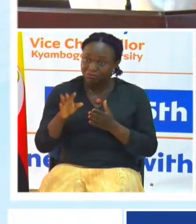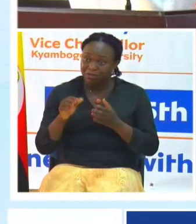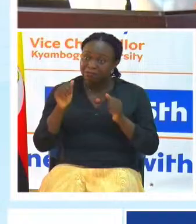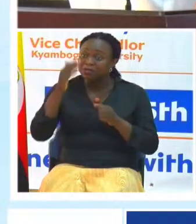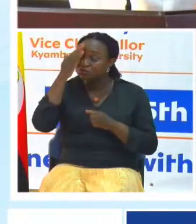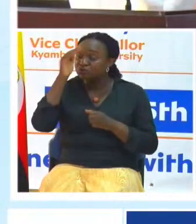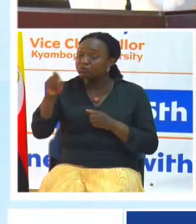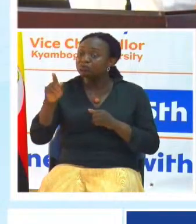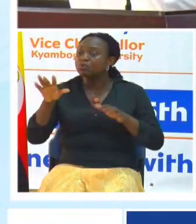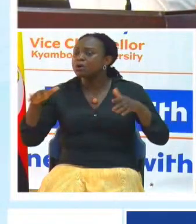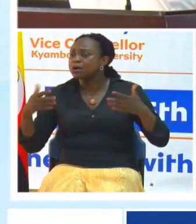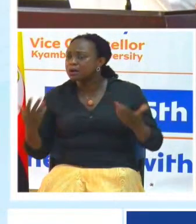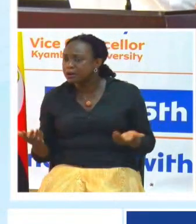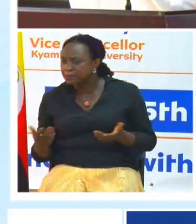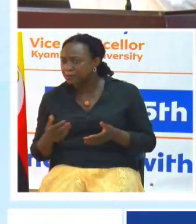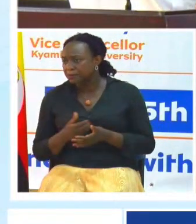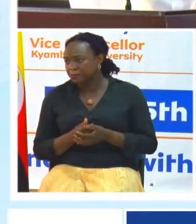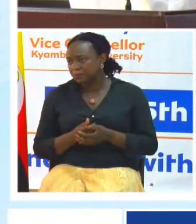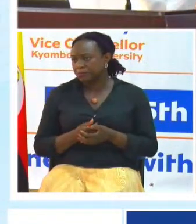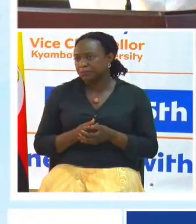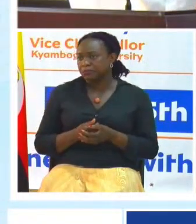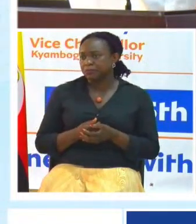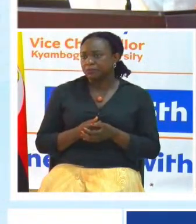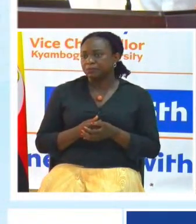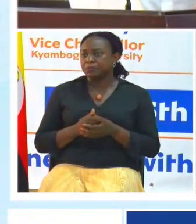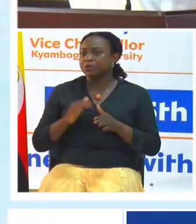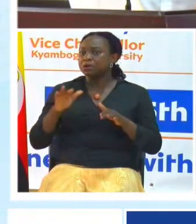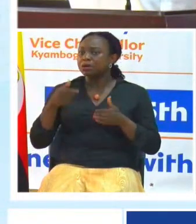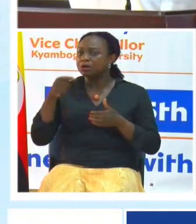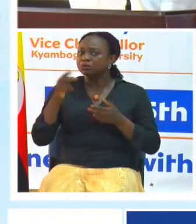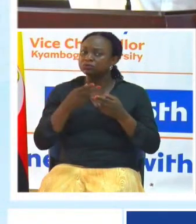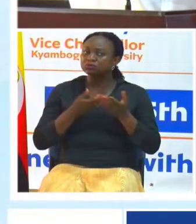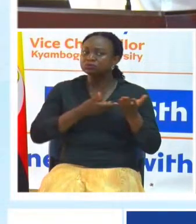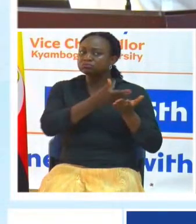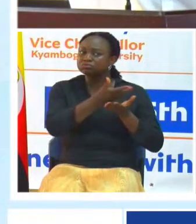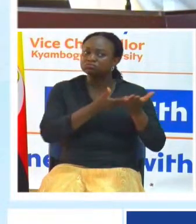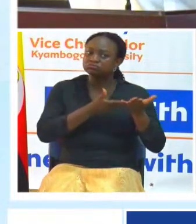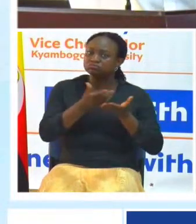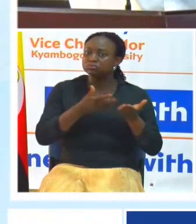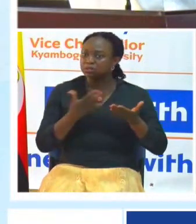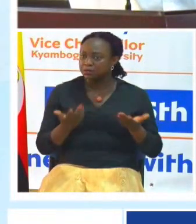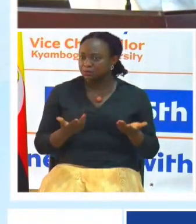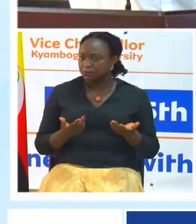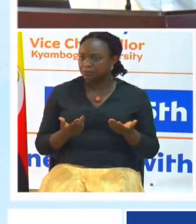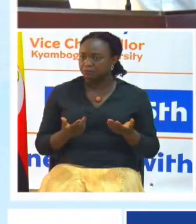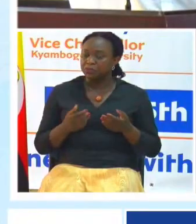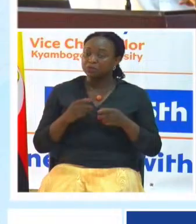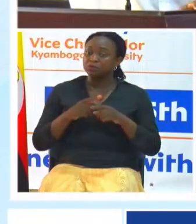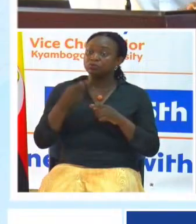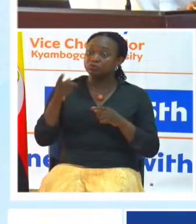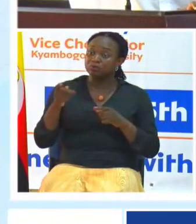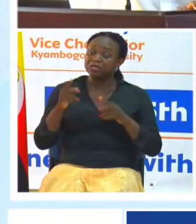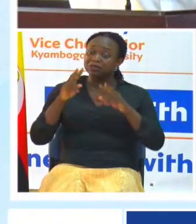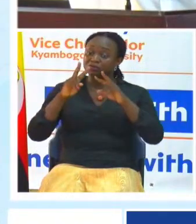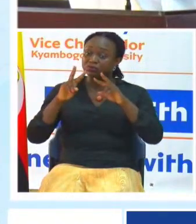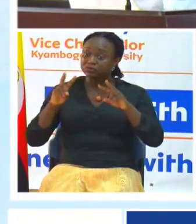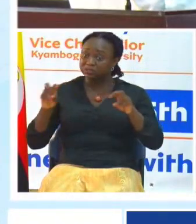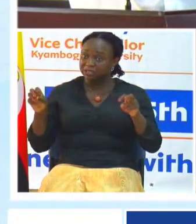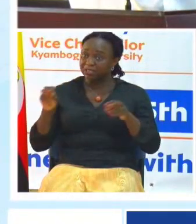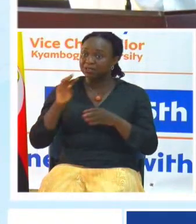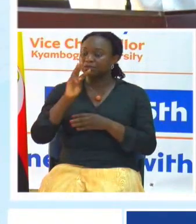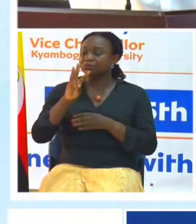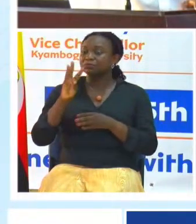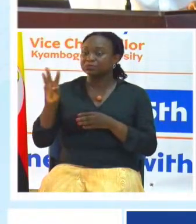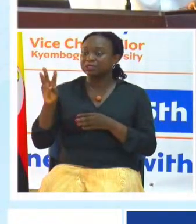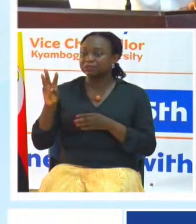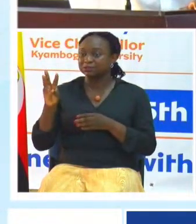they know you? How do you even establish a sense of rapport? So, when you go to a university website, go to